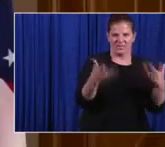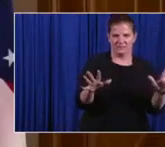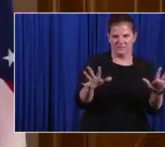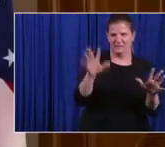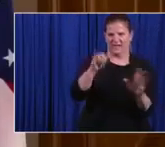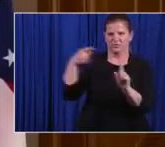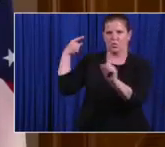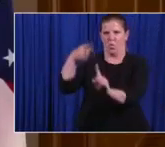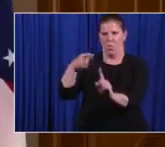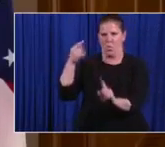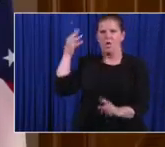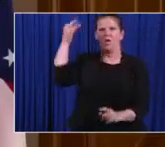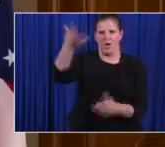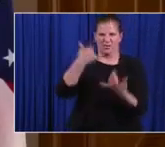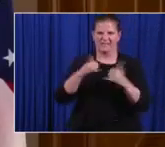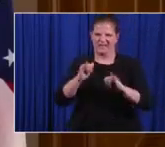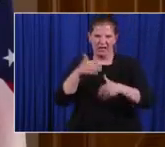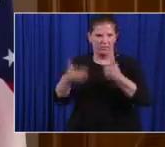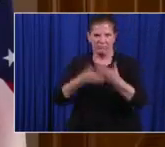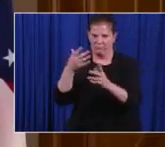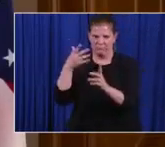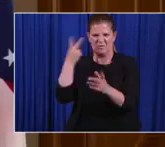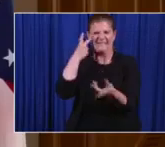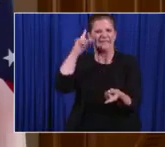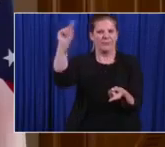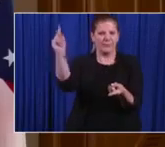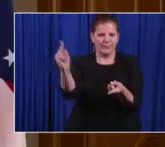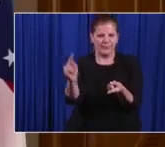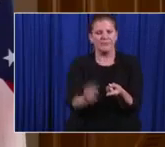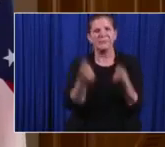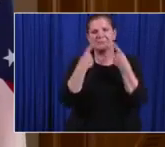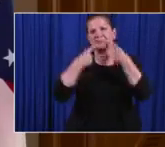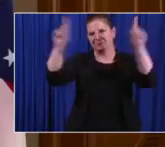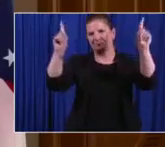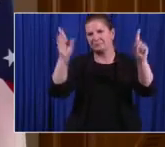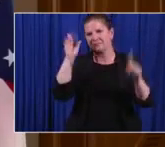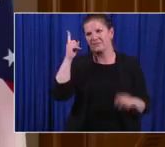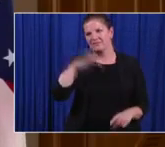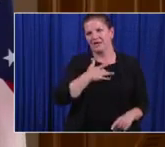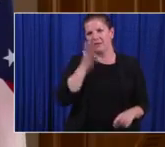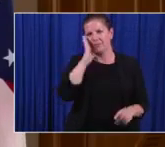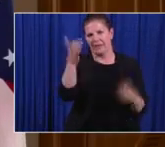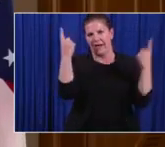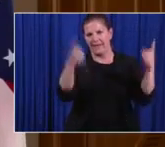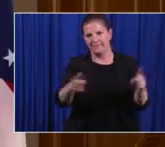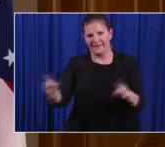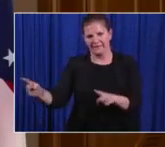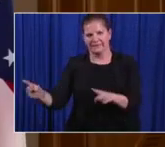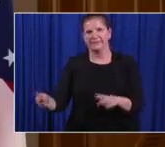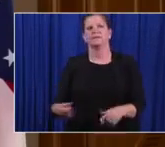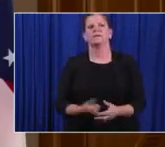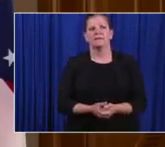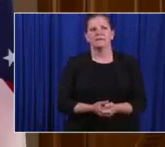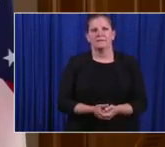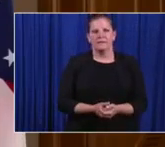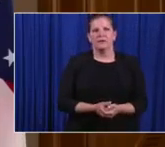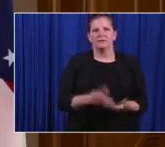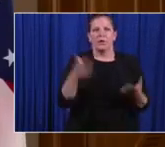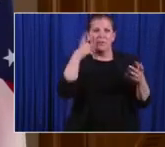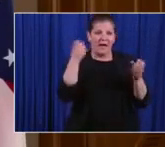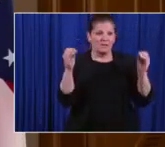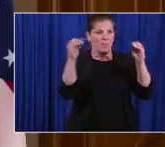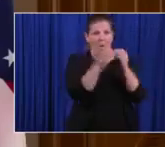we certainly like what we're seeing in the numbers and numbers coming down. And of course, that is caused by more and more Ohioans